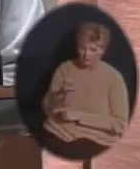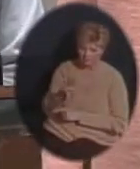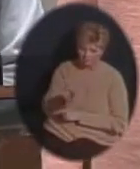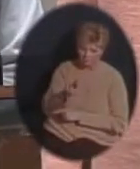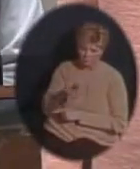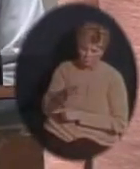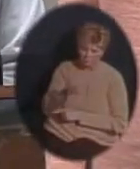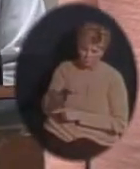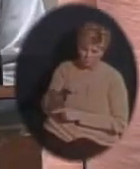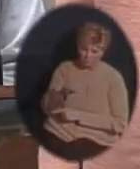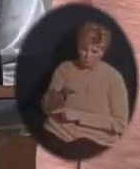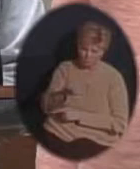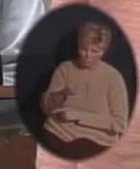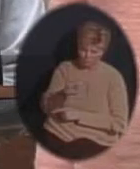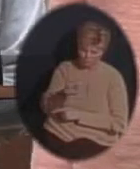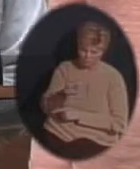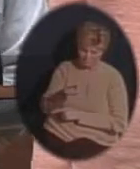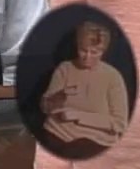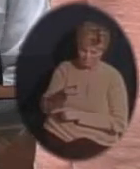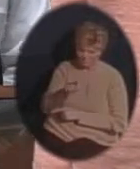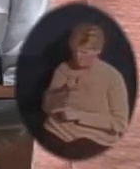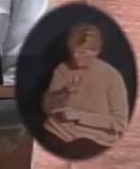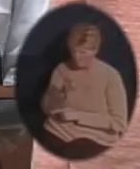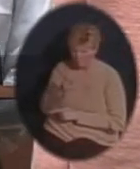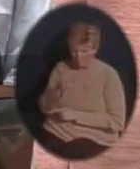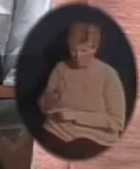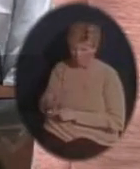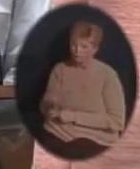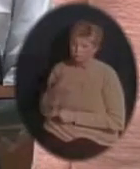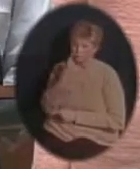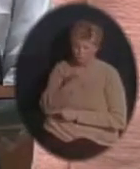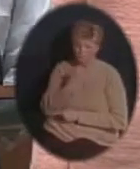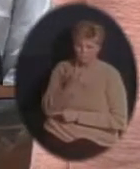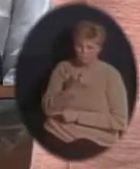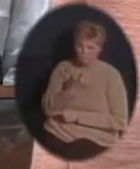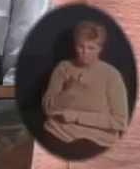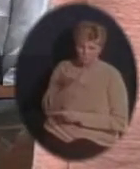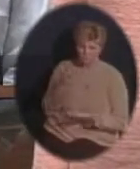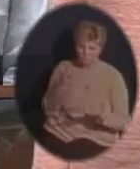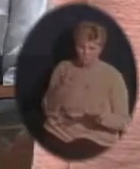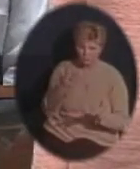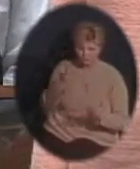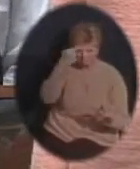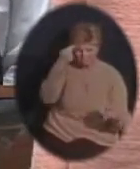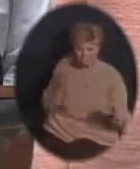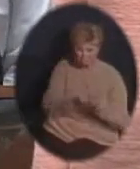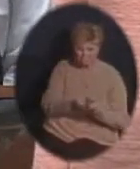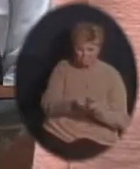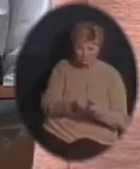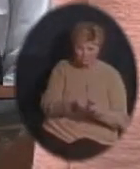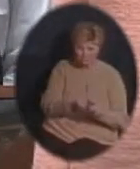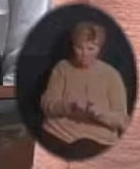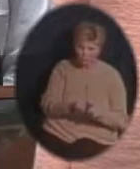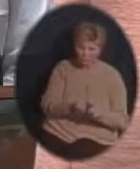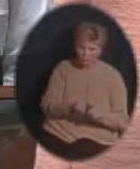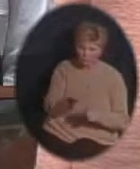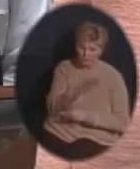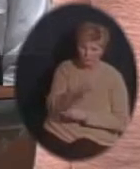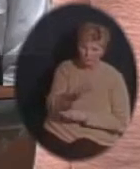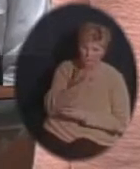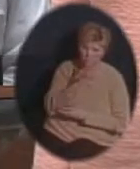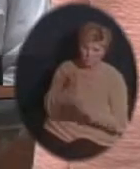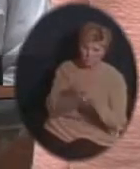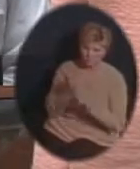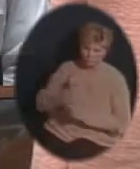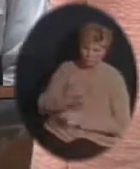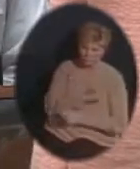Day. The National Education Association, along with its Kansas and Indiana state affiliates and its local affiliate in Dodge